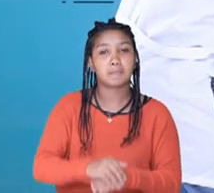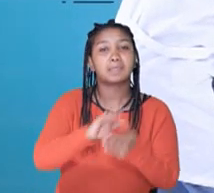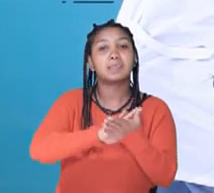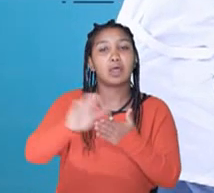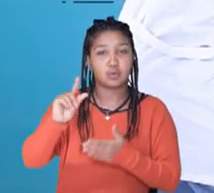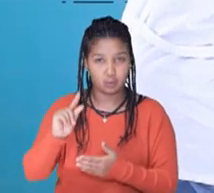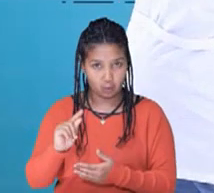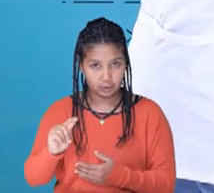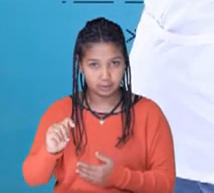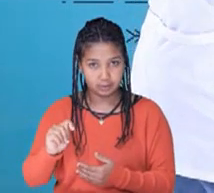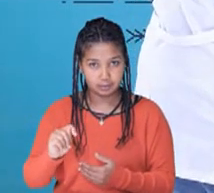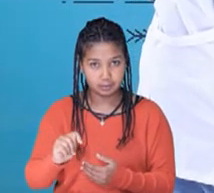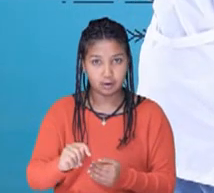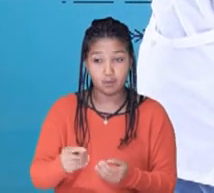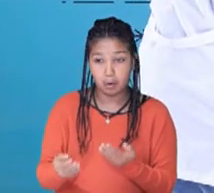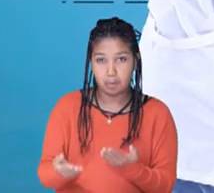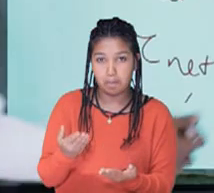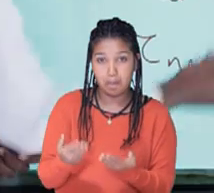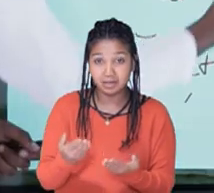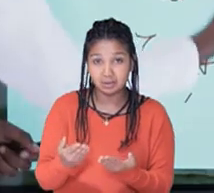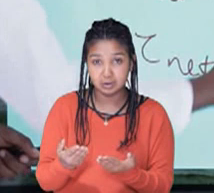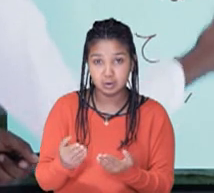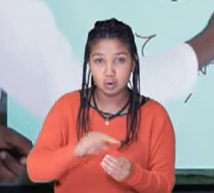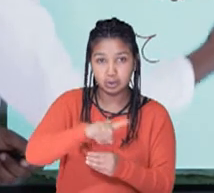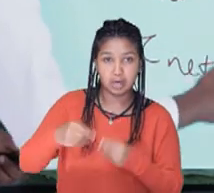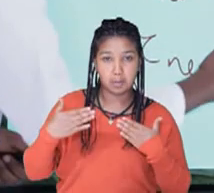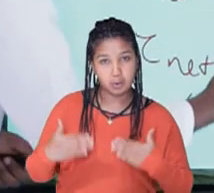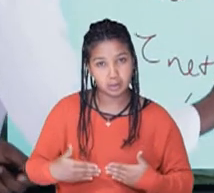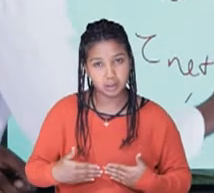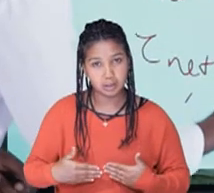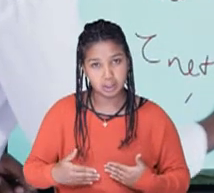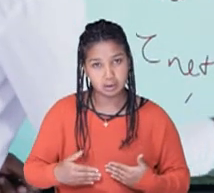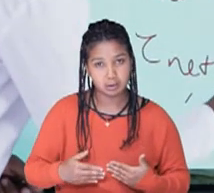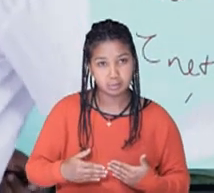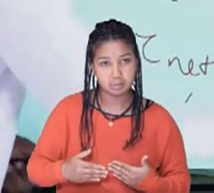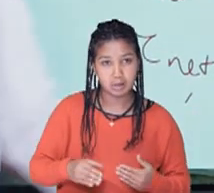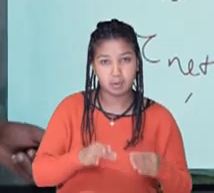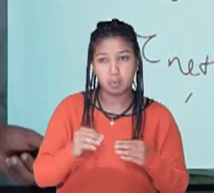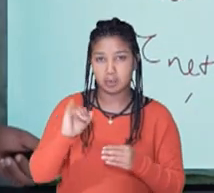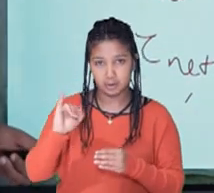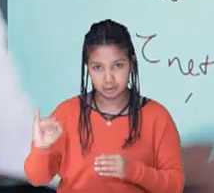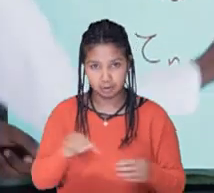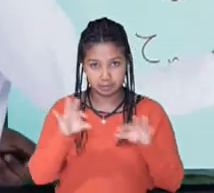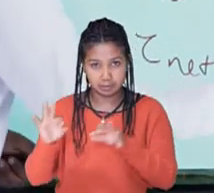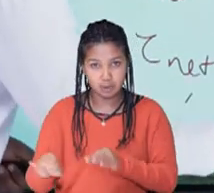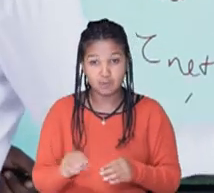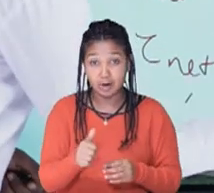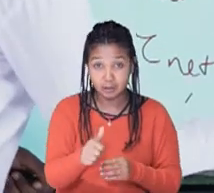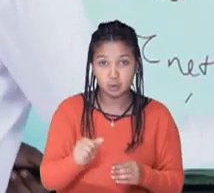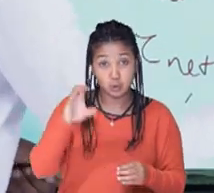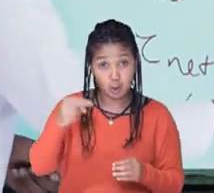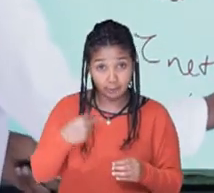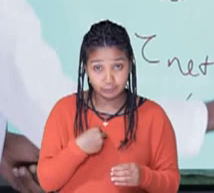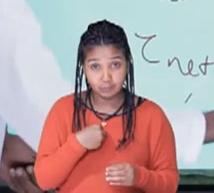net torque. Okay, for mass, rotational body, for rotating body is termed as moment of inertia. For acceleration,